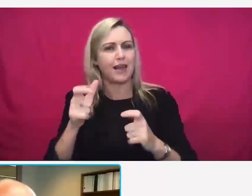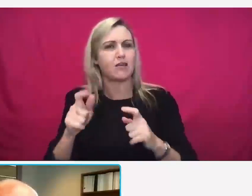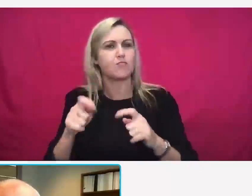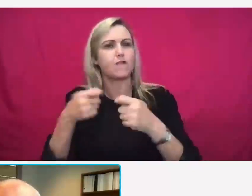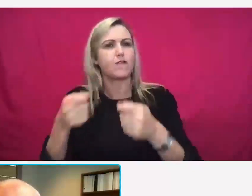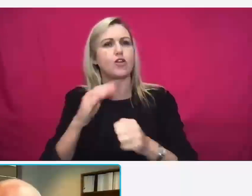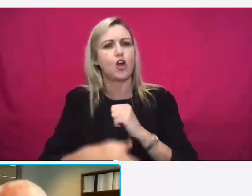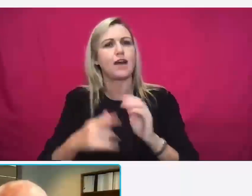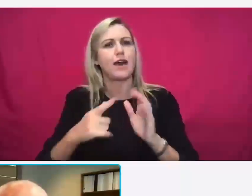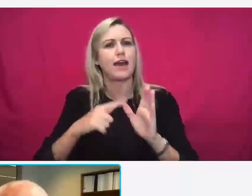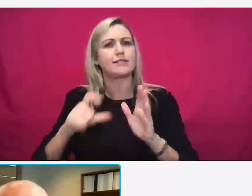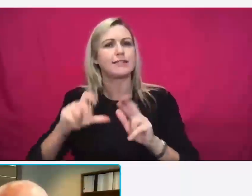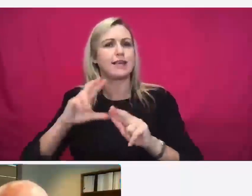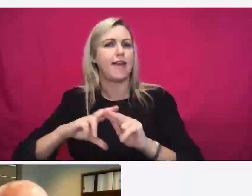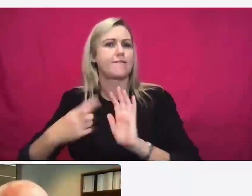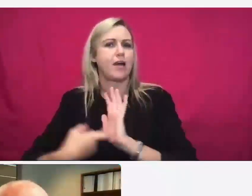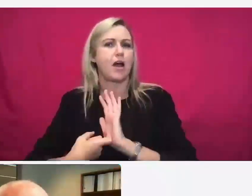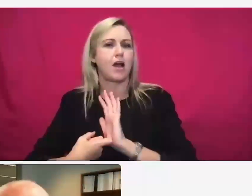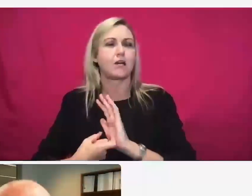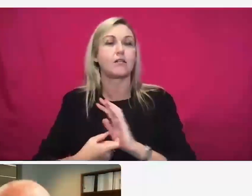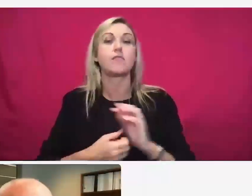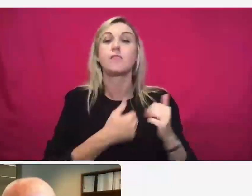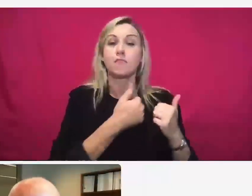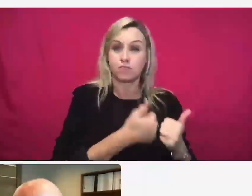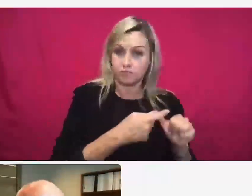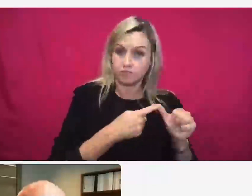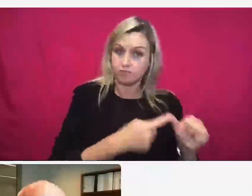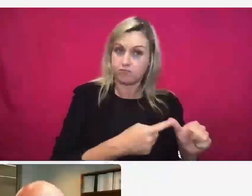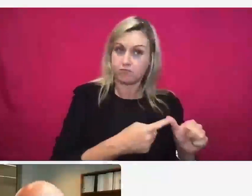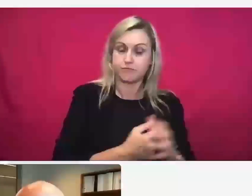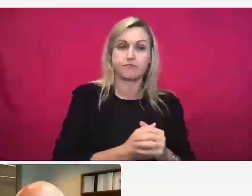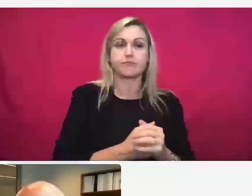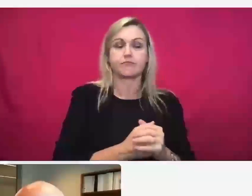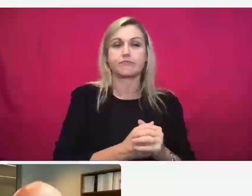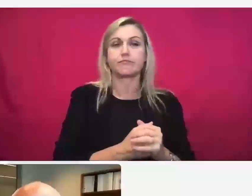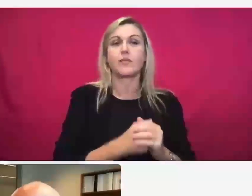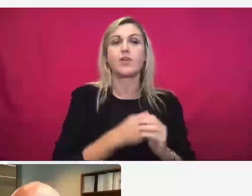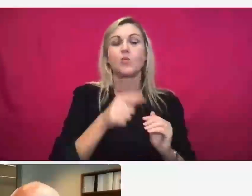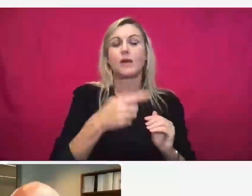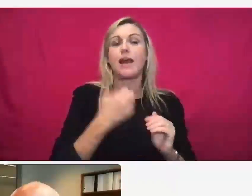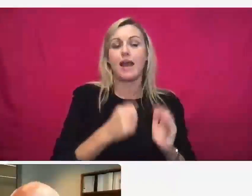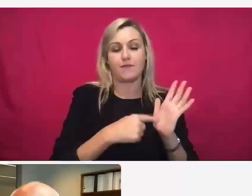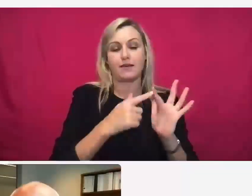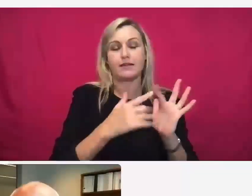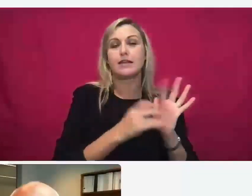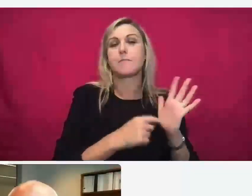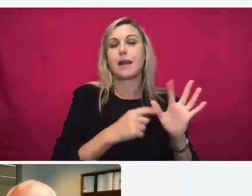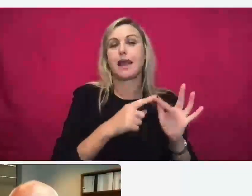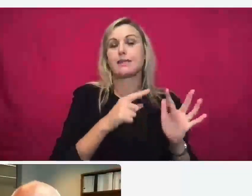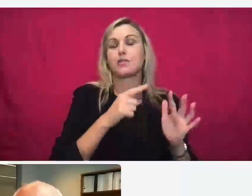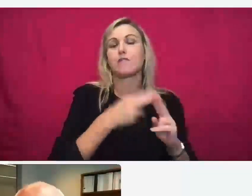Oh, okay. Thanks, Jane. This information, this template did include 2 aspects for home care